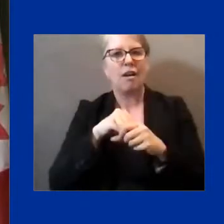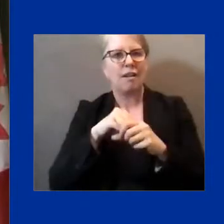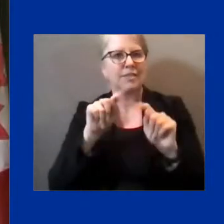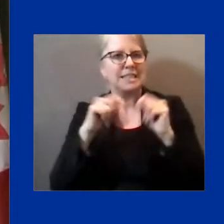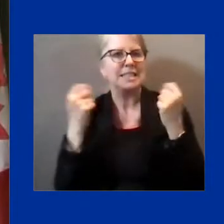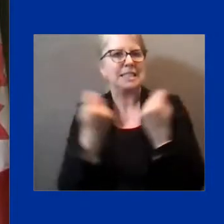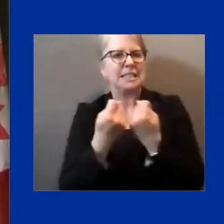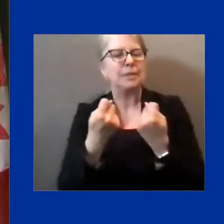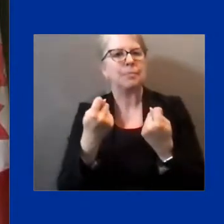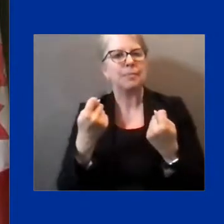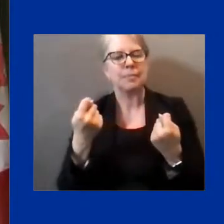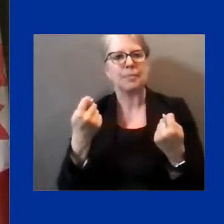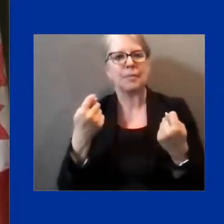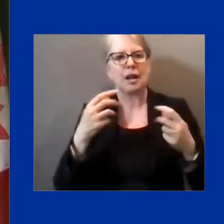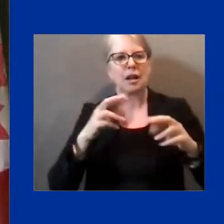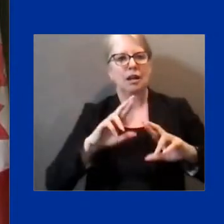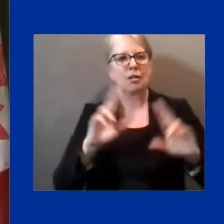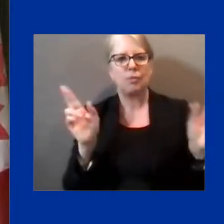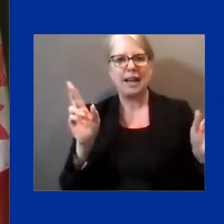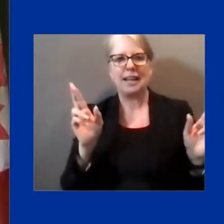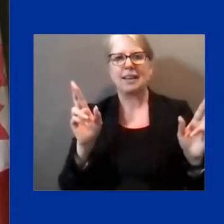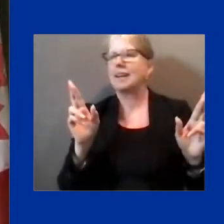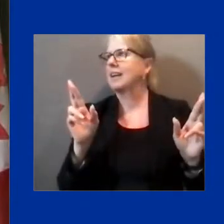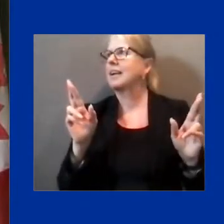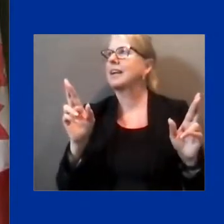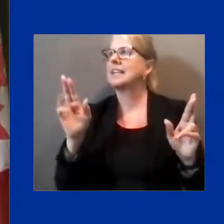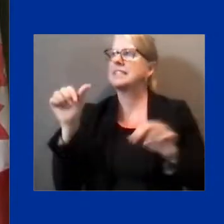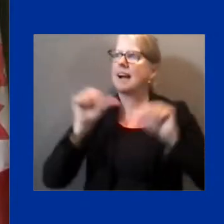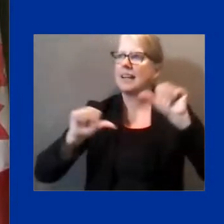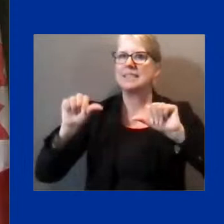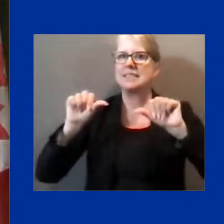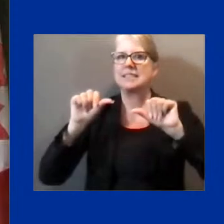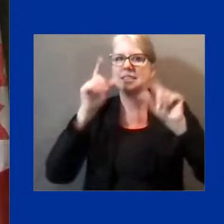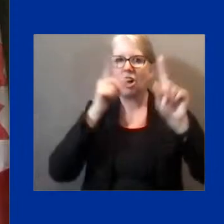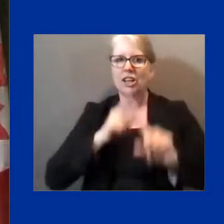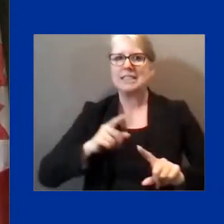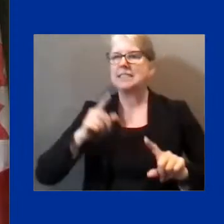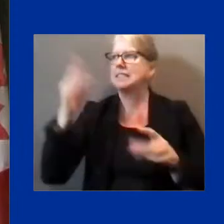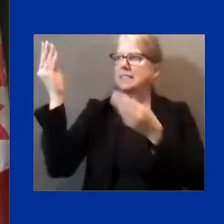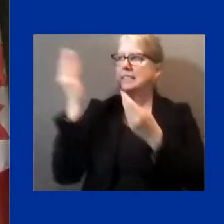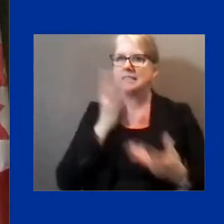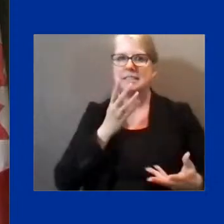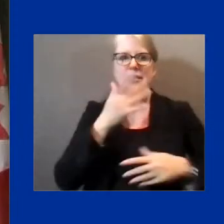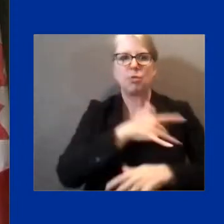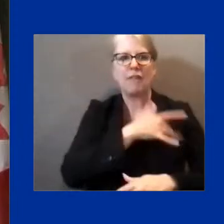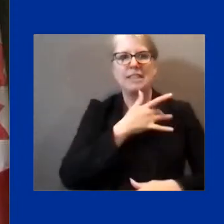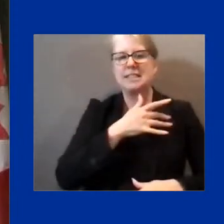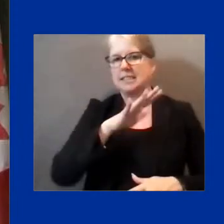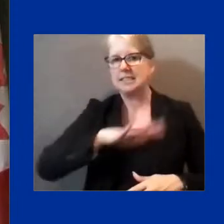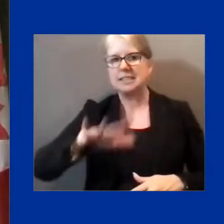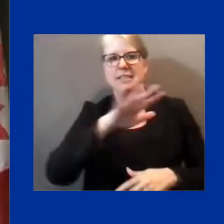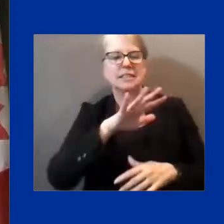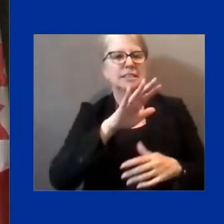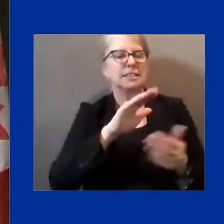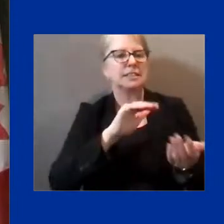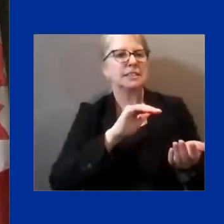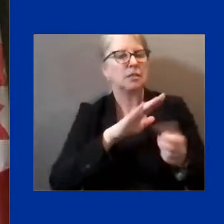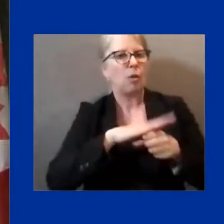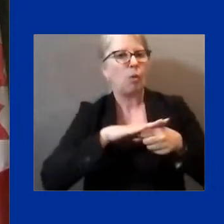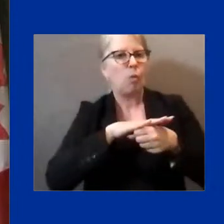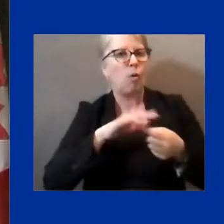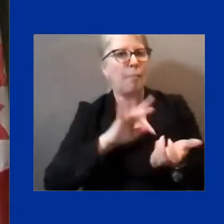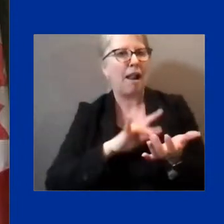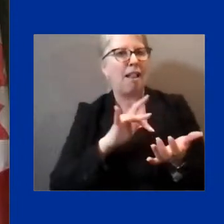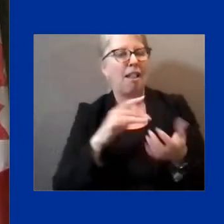we're getting our science and the targets that we need from both the province and here locally from our medical officers of health